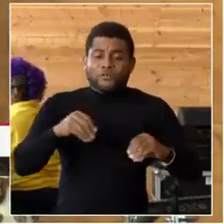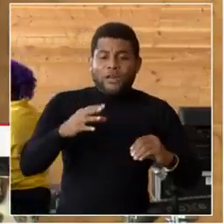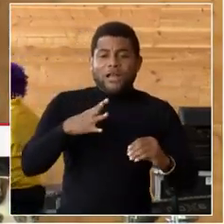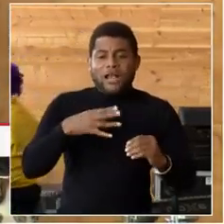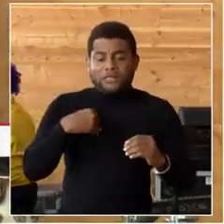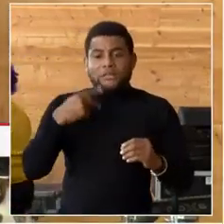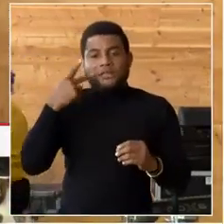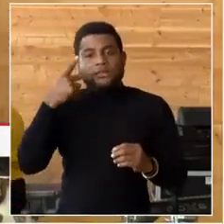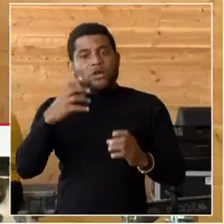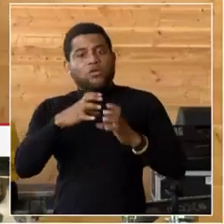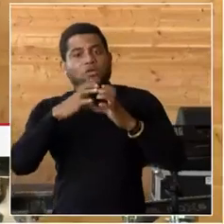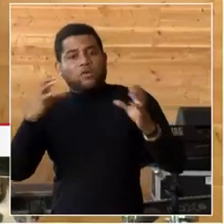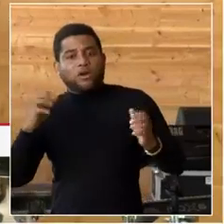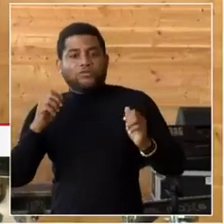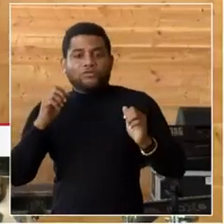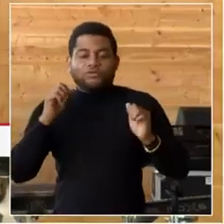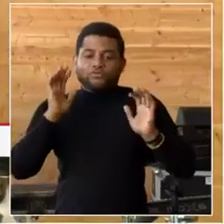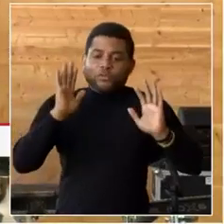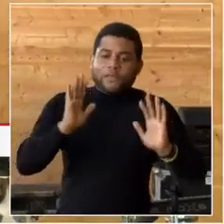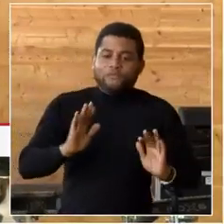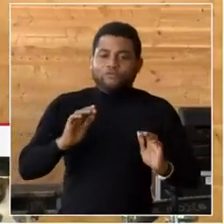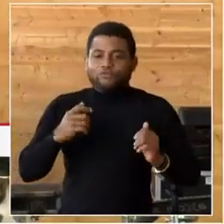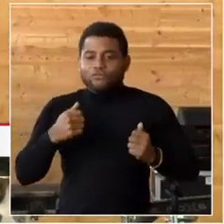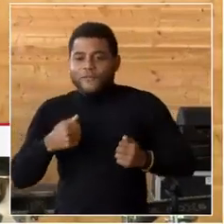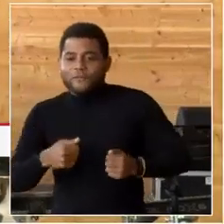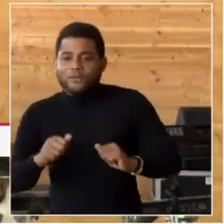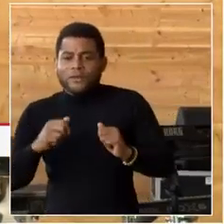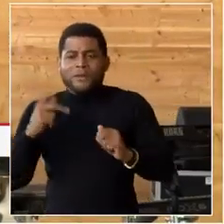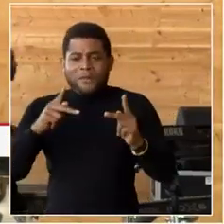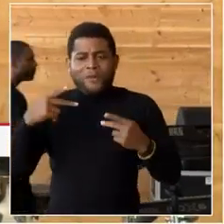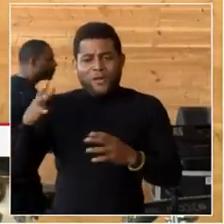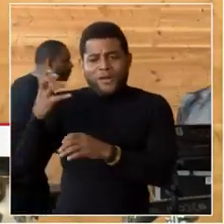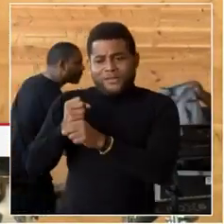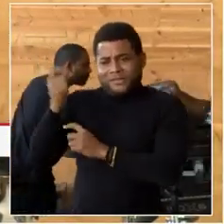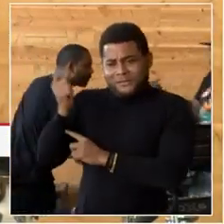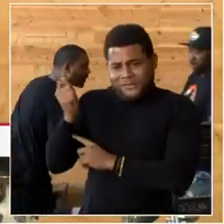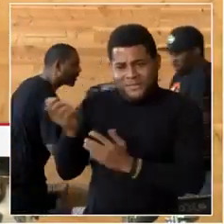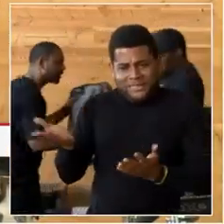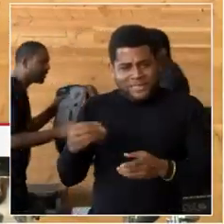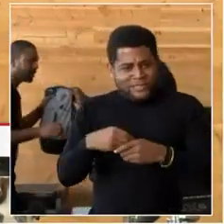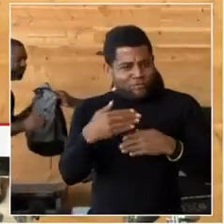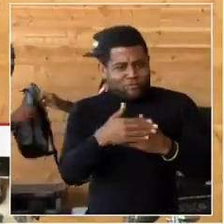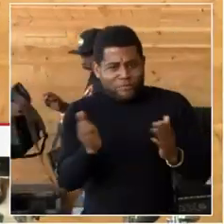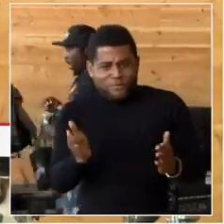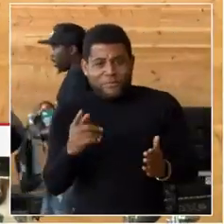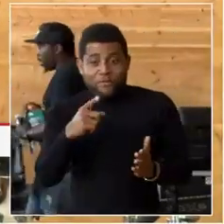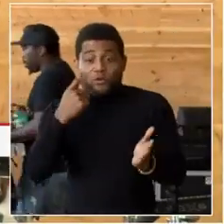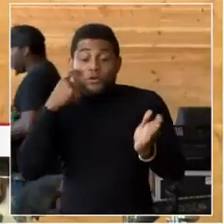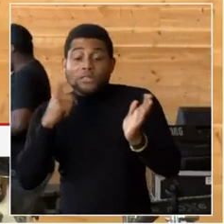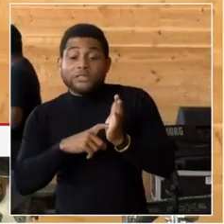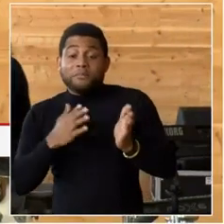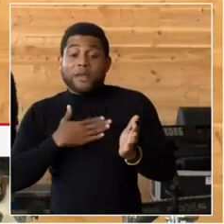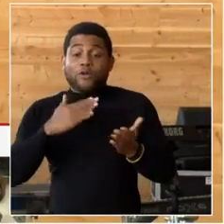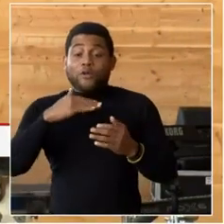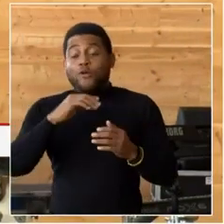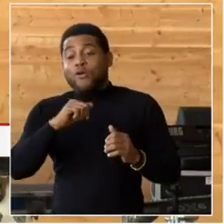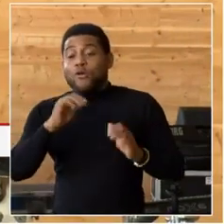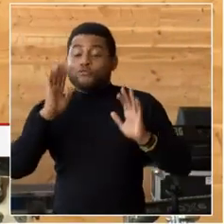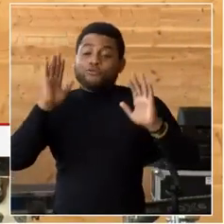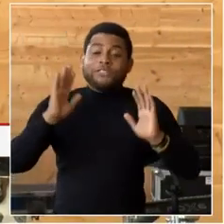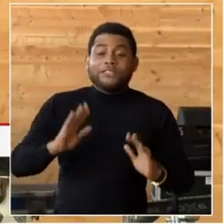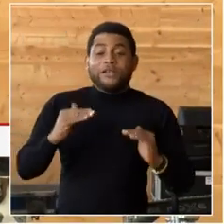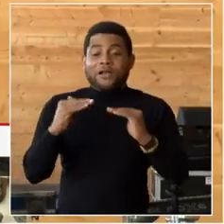gotten grants in this room today. I also want to acknowledge one of my other awesome colleagues. Her name is Sarah